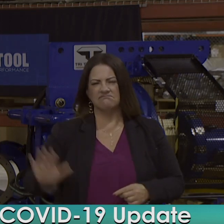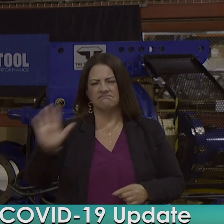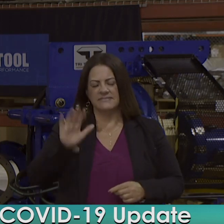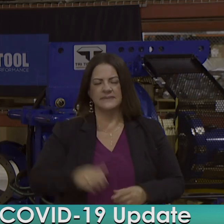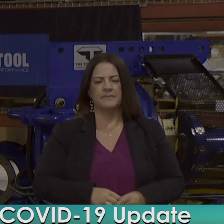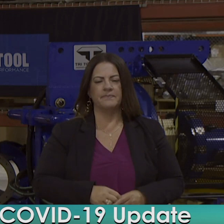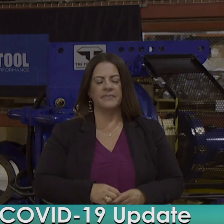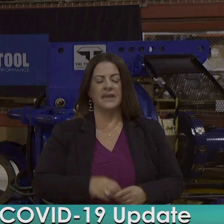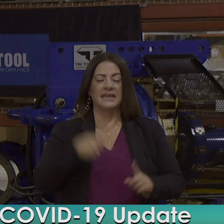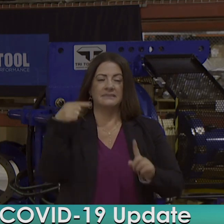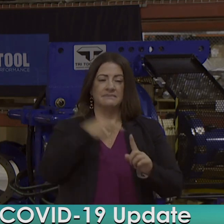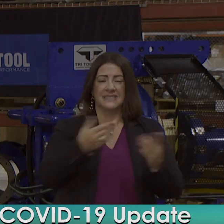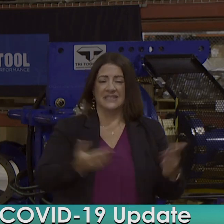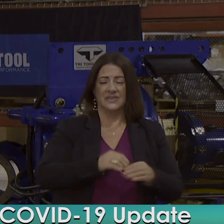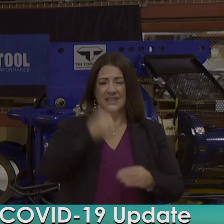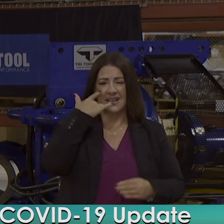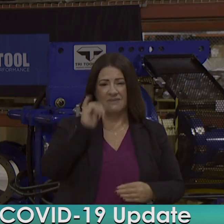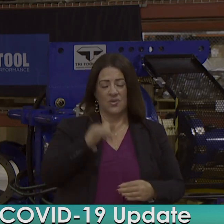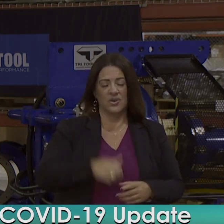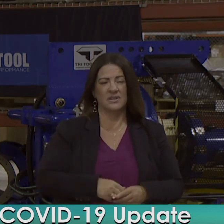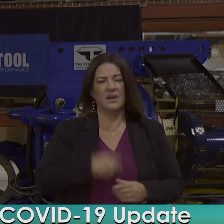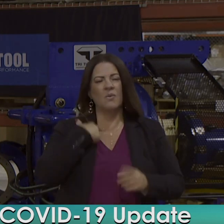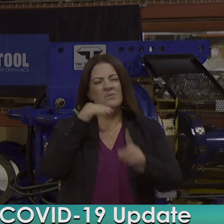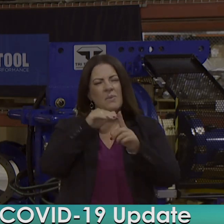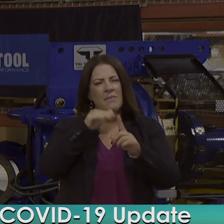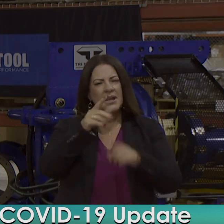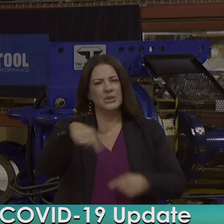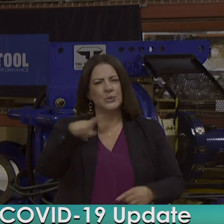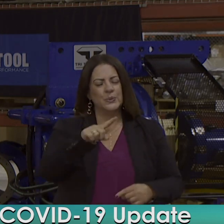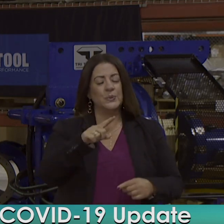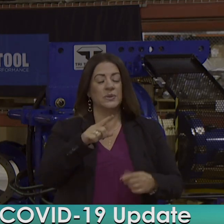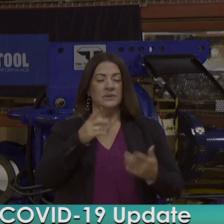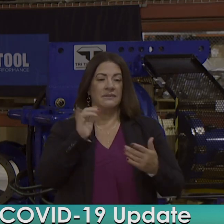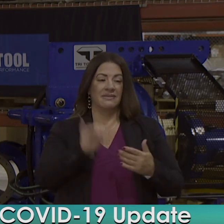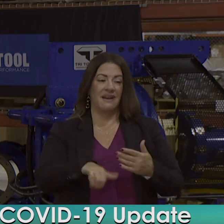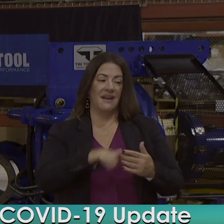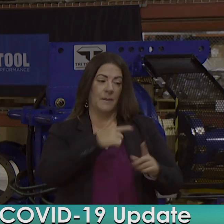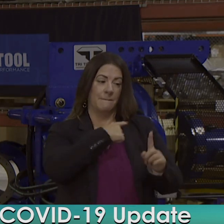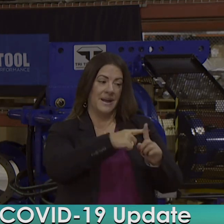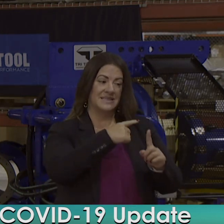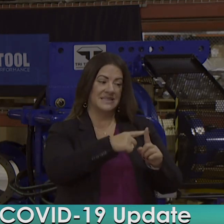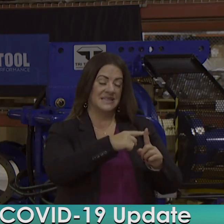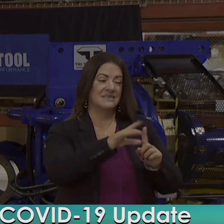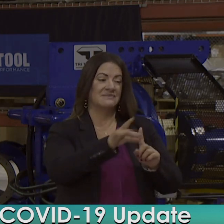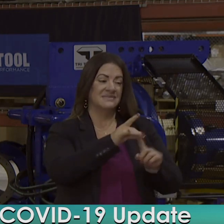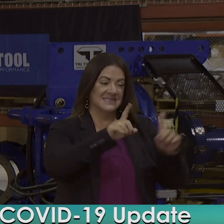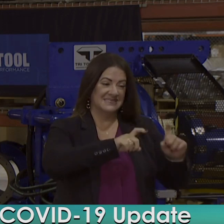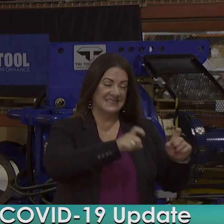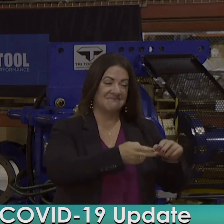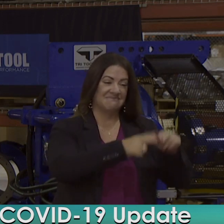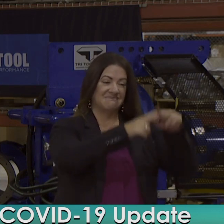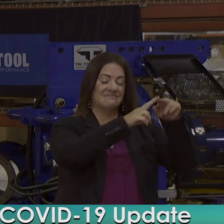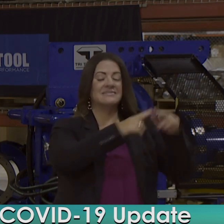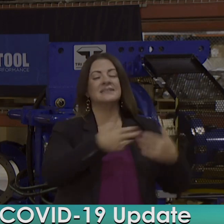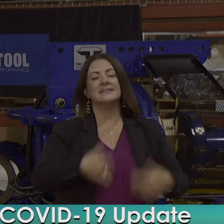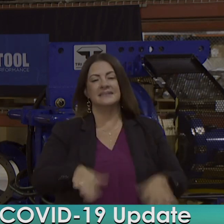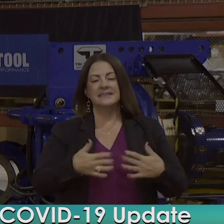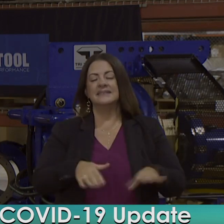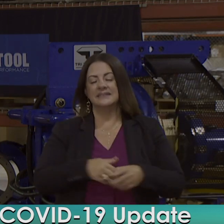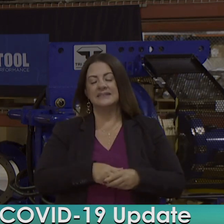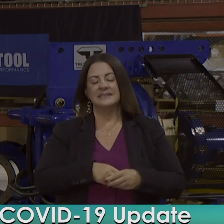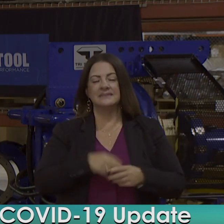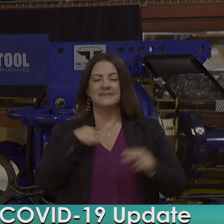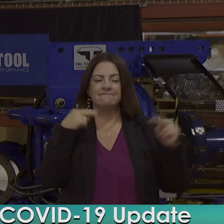state of California. And I'll remind everybody that positivity rates become foundational as we increase the total number